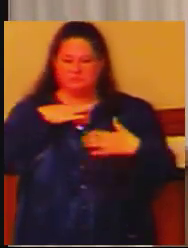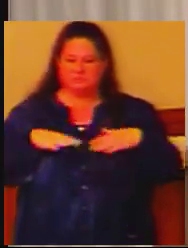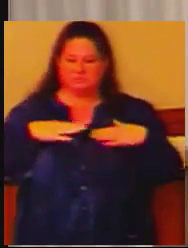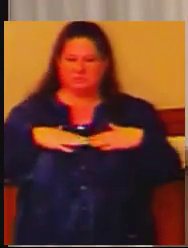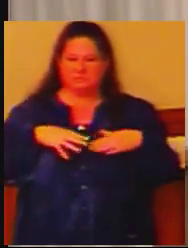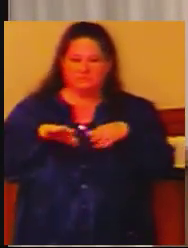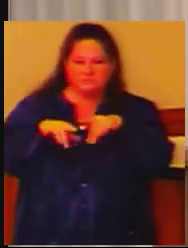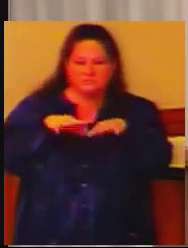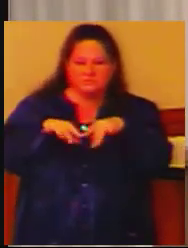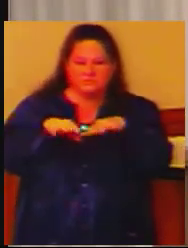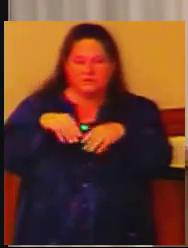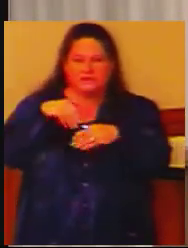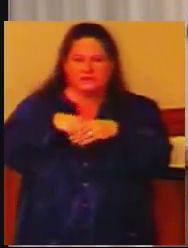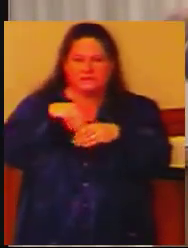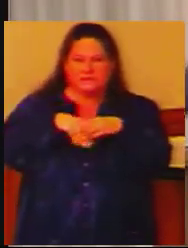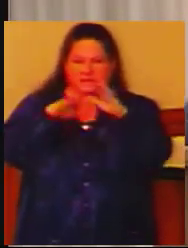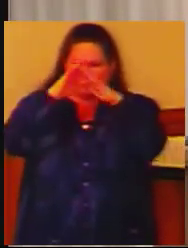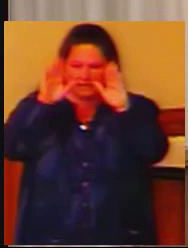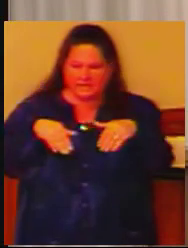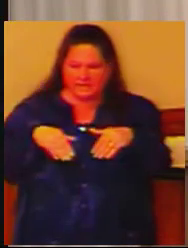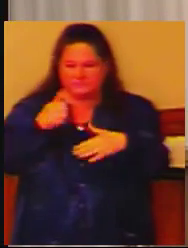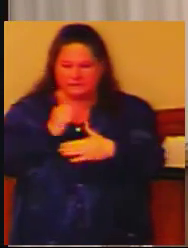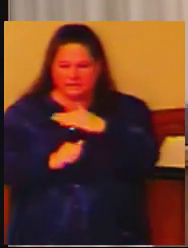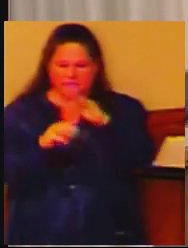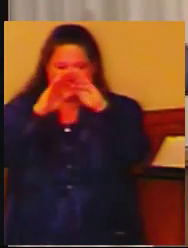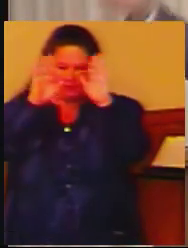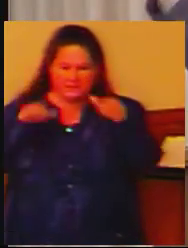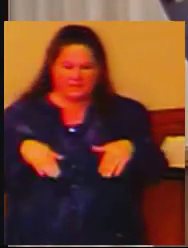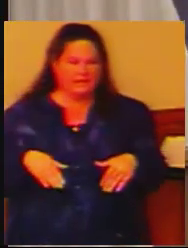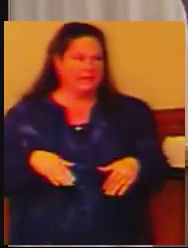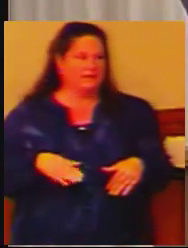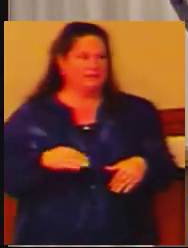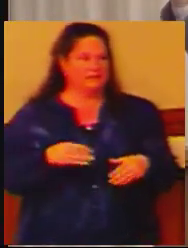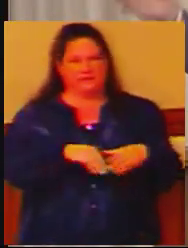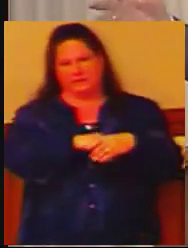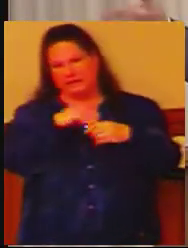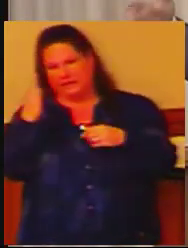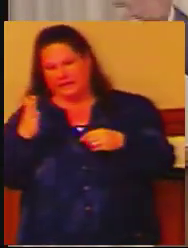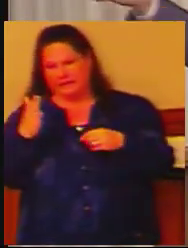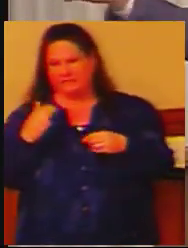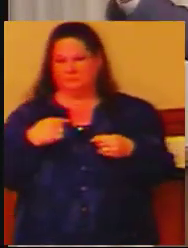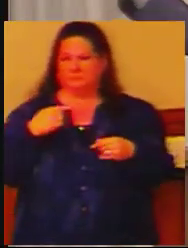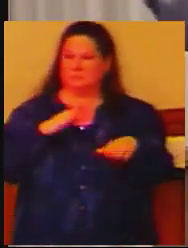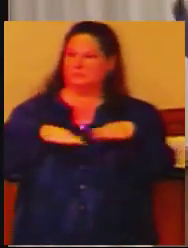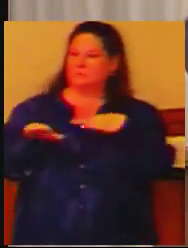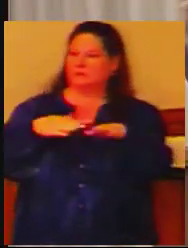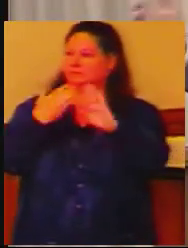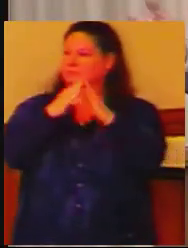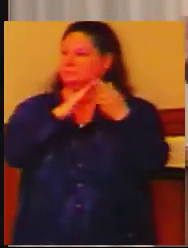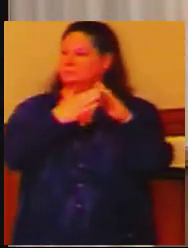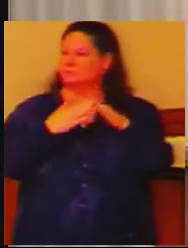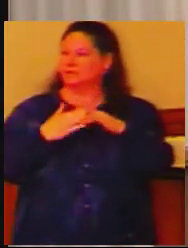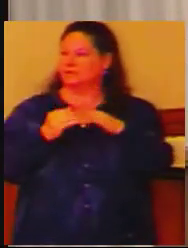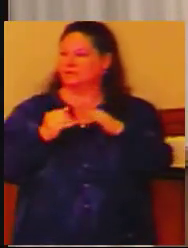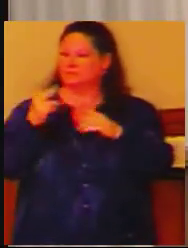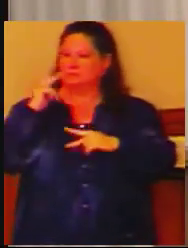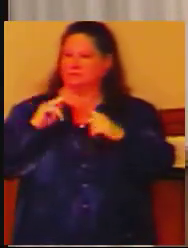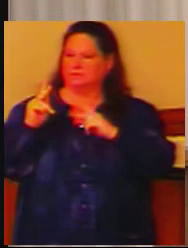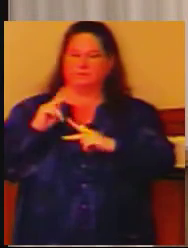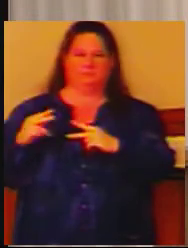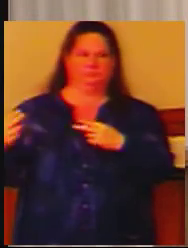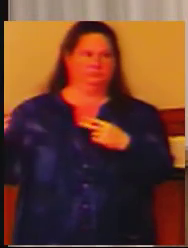and up in attics and down in crawl spaces. I come out. I'm out and about in the community, and I get, you